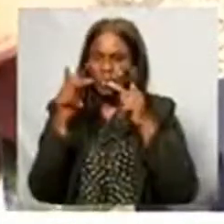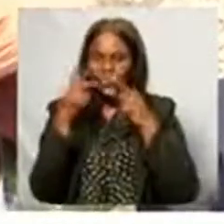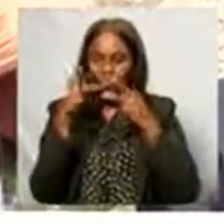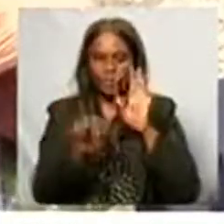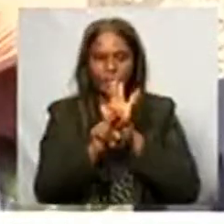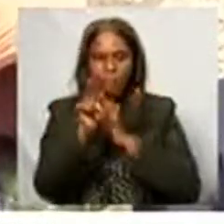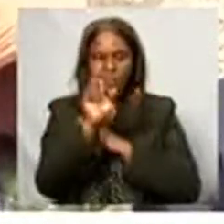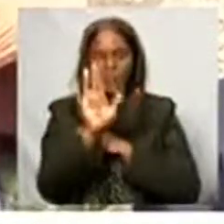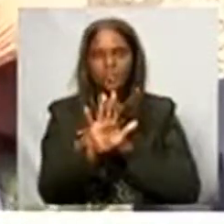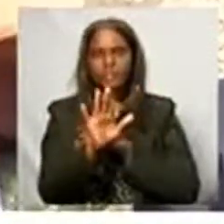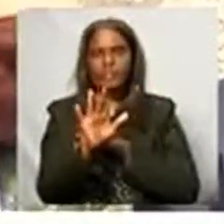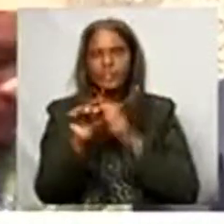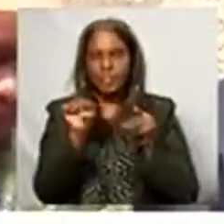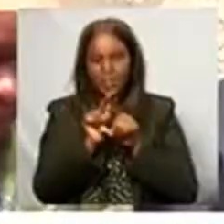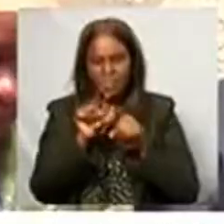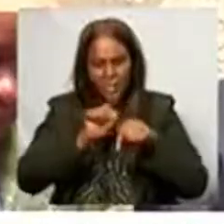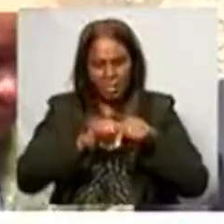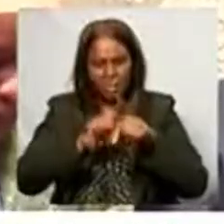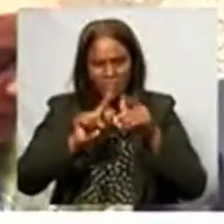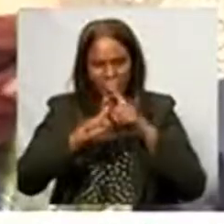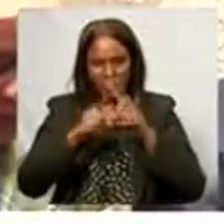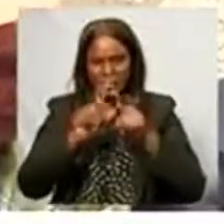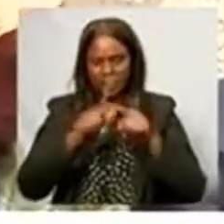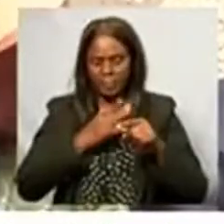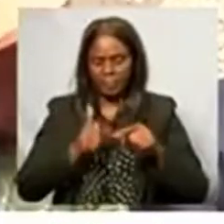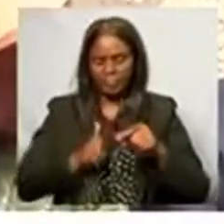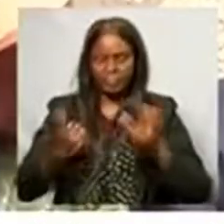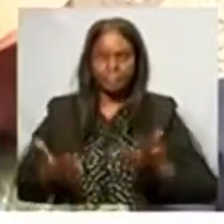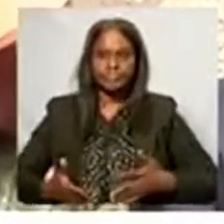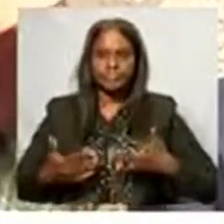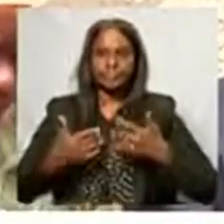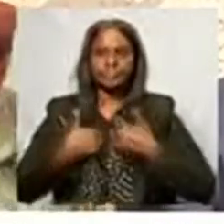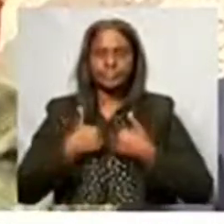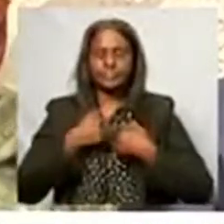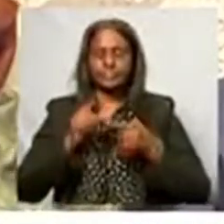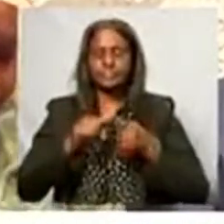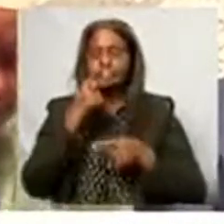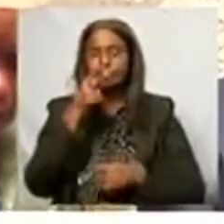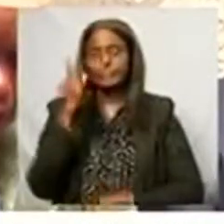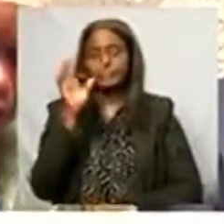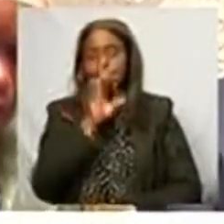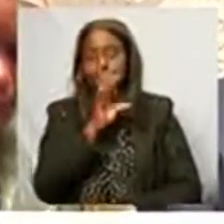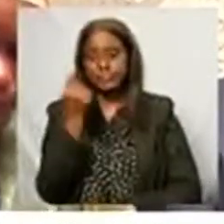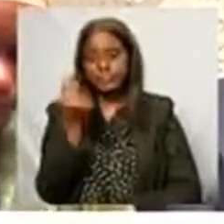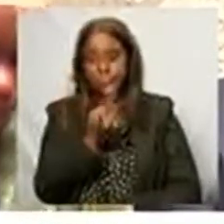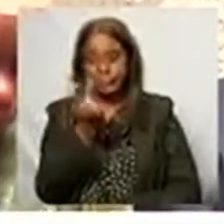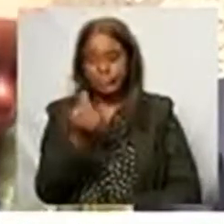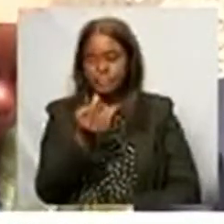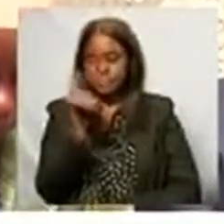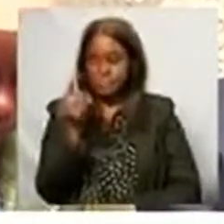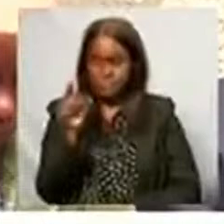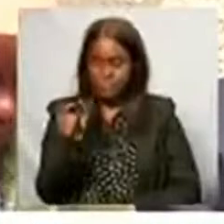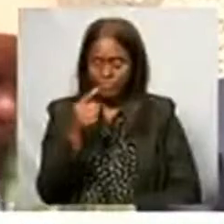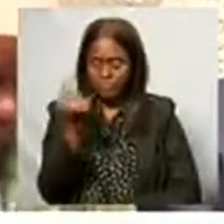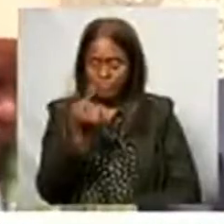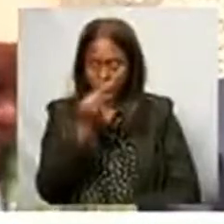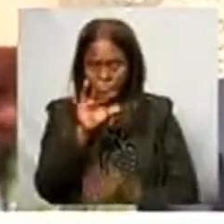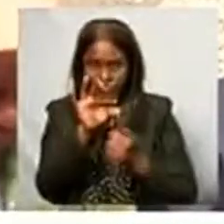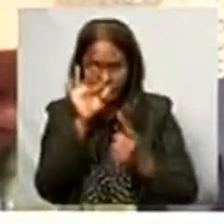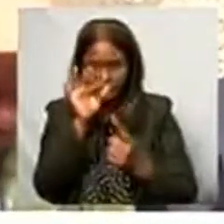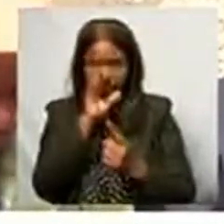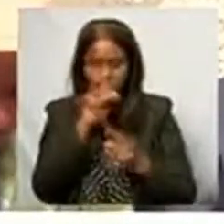universities at the outset. But I'm glad to see that only one is being singled out this